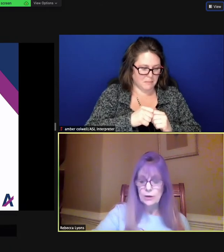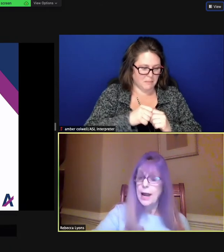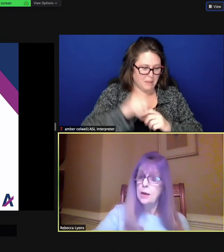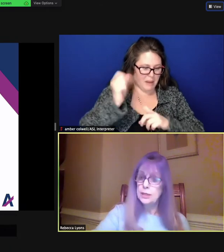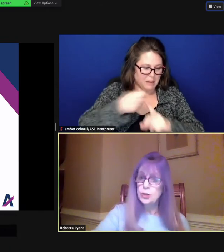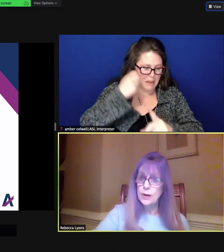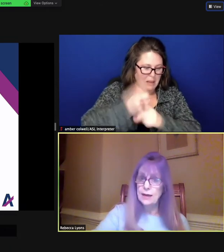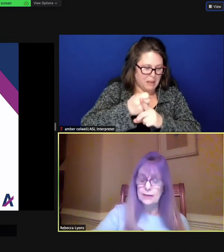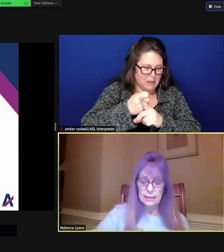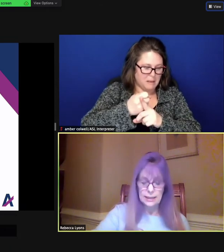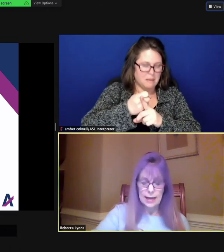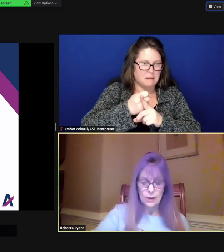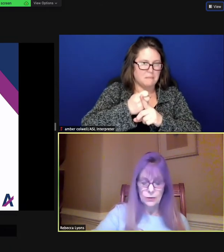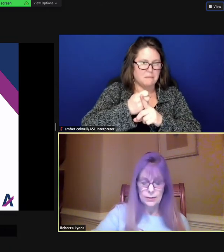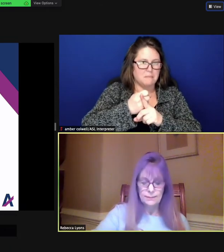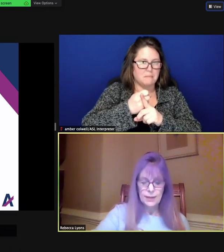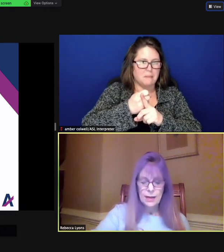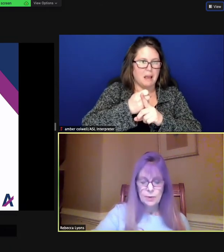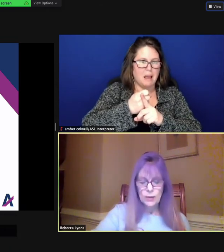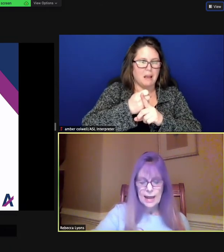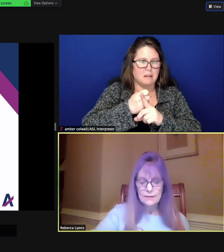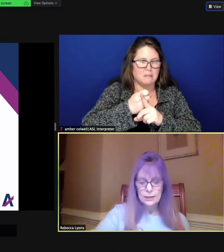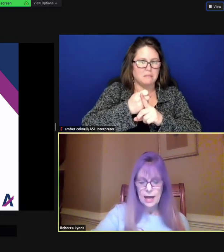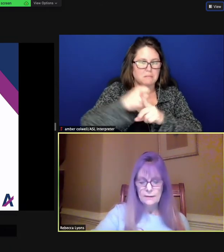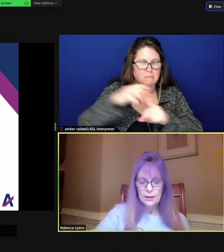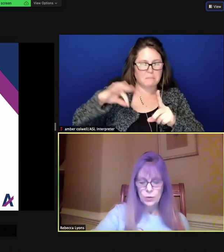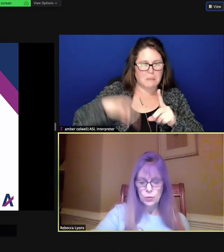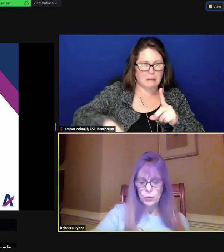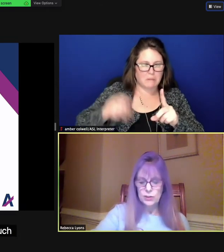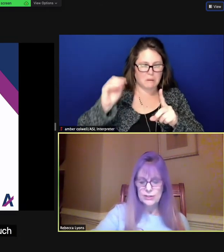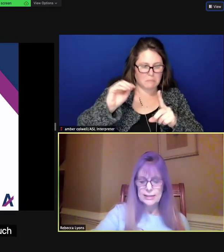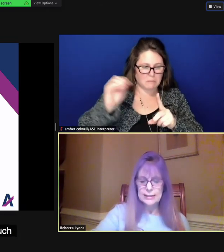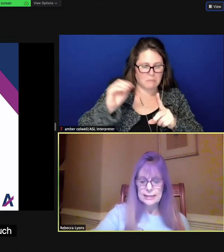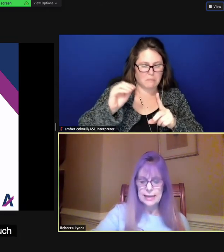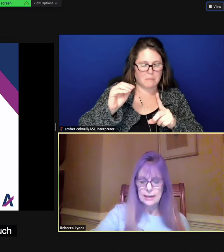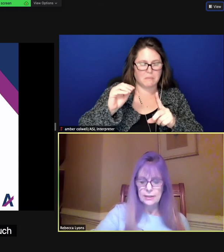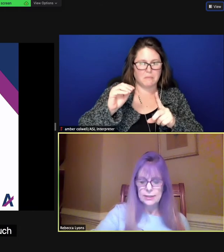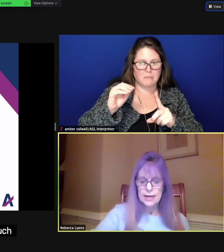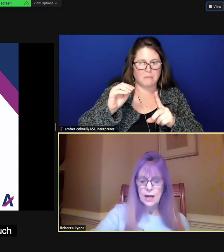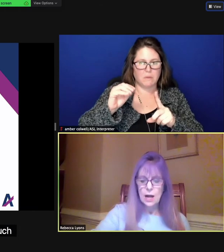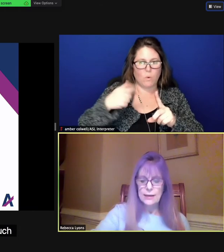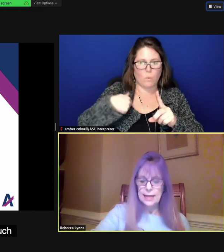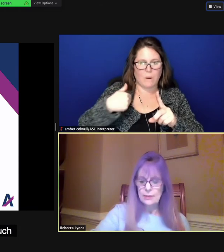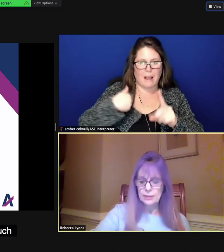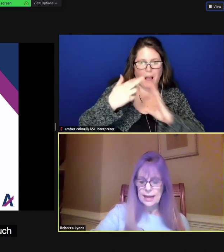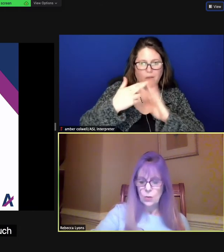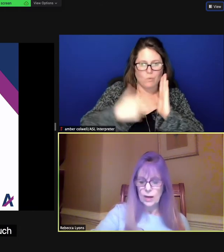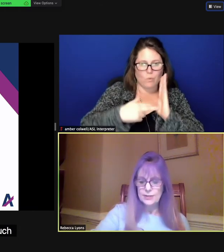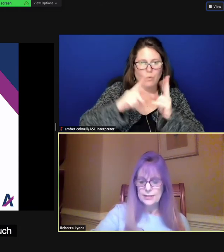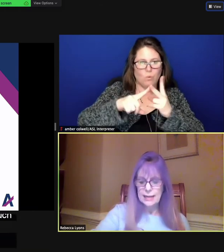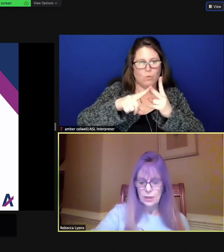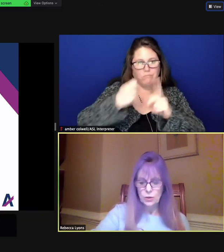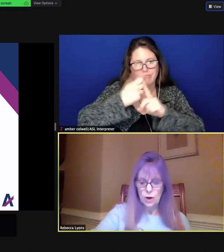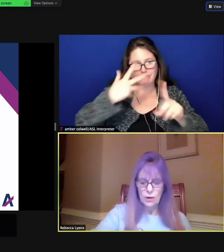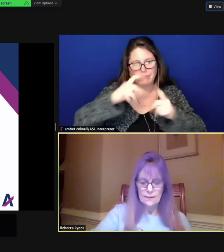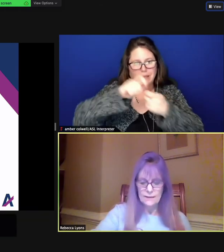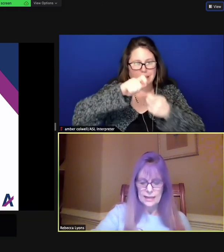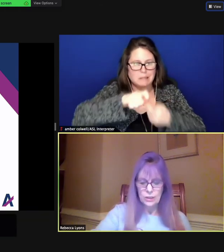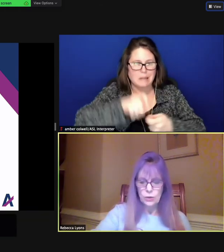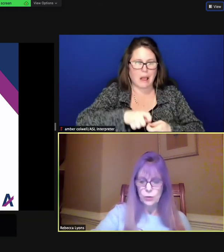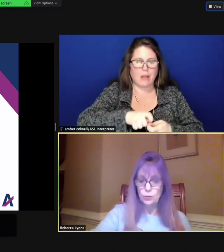doesn't matter how much you have in the account. But we have a lot of other rules and details on the ABLEnow website under